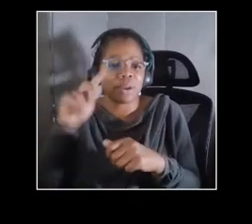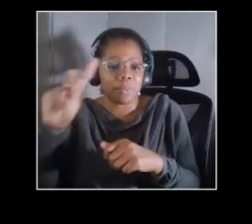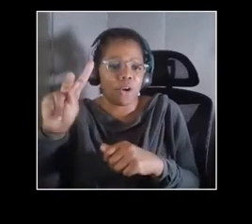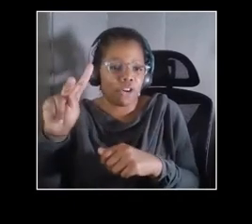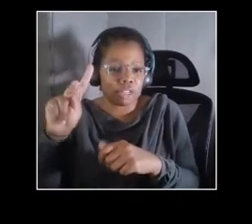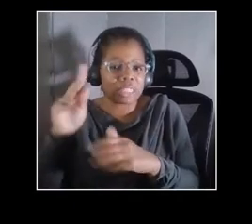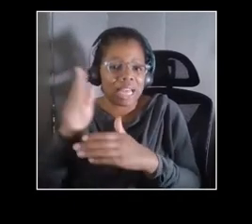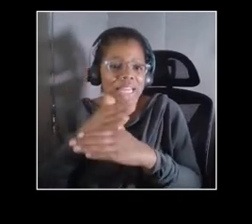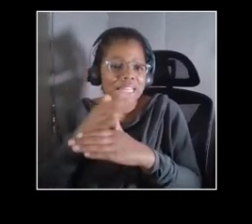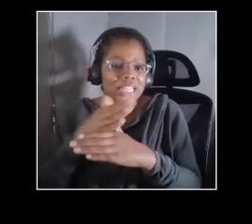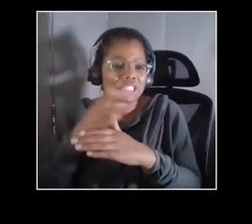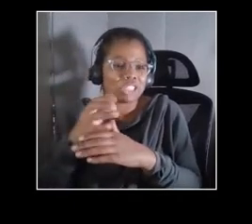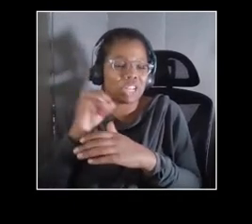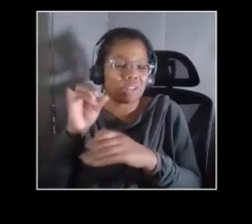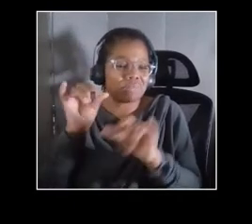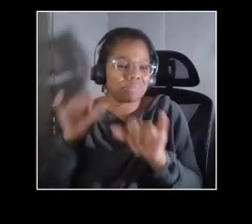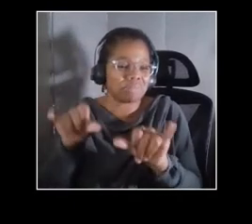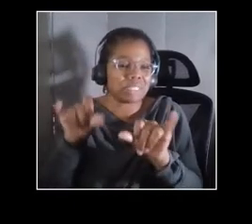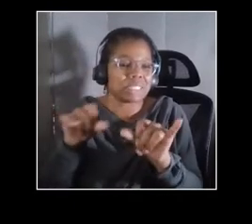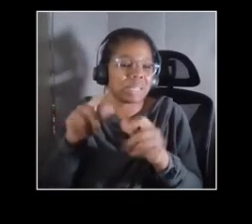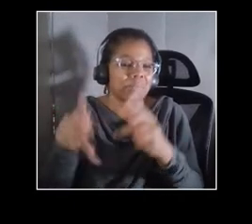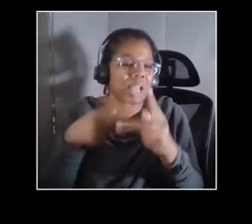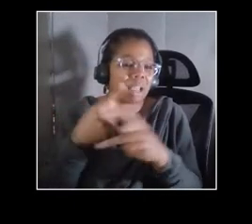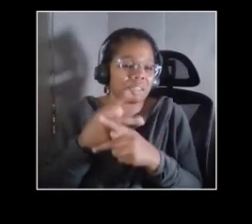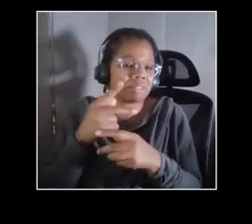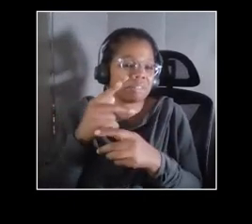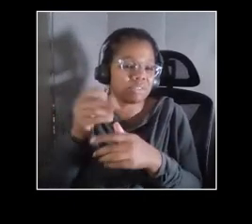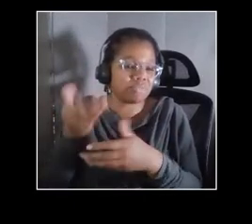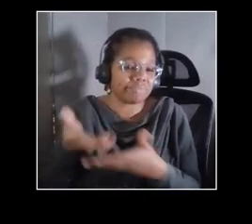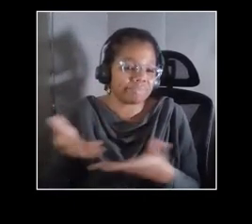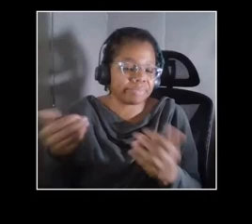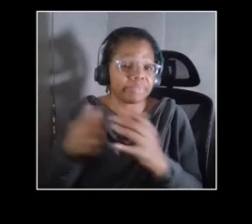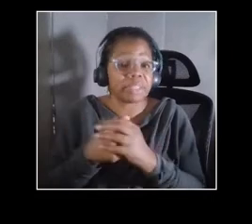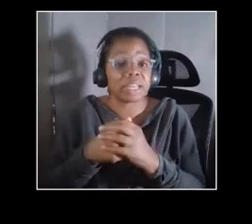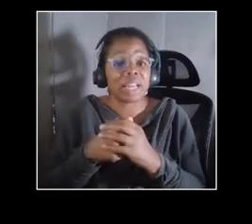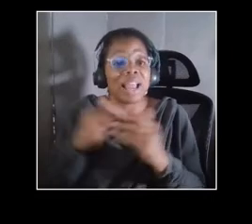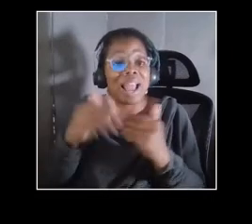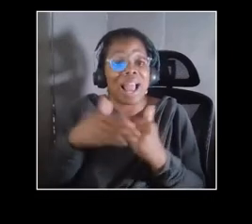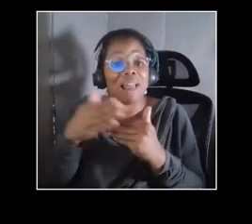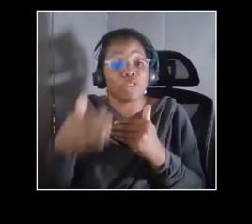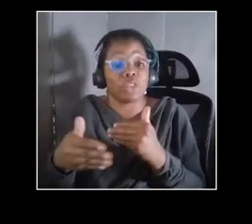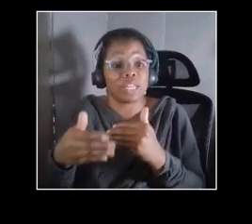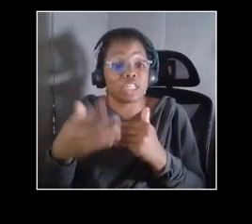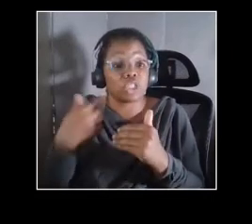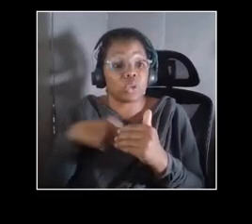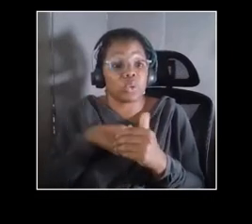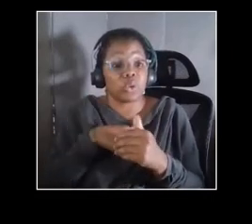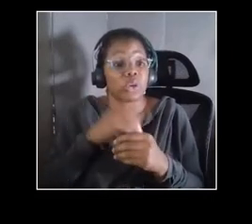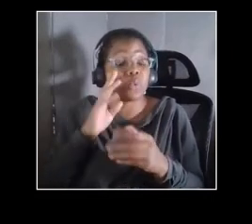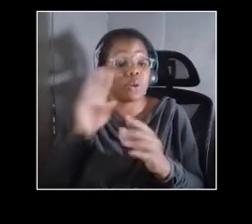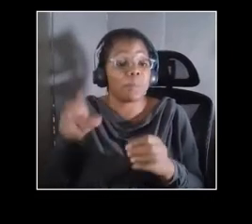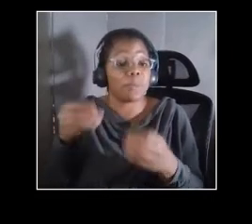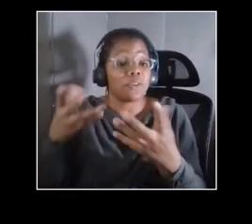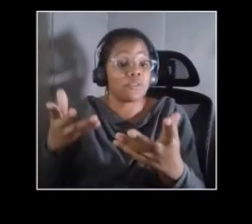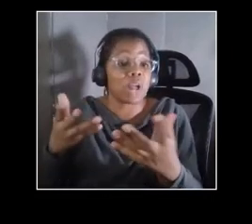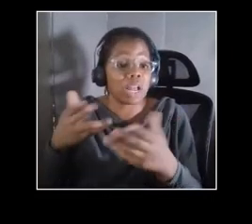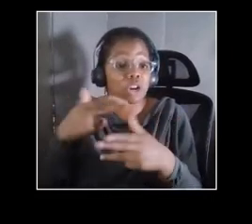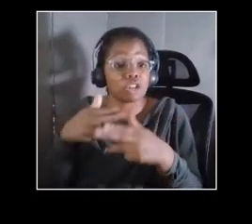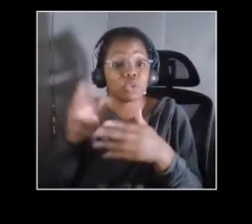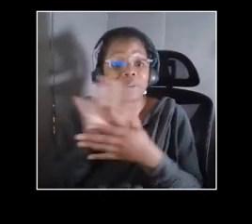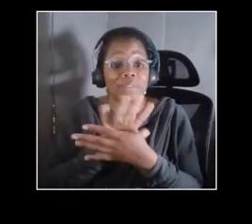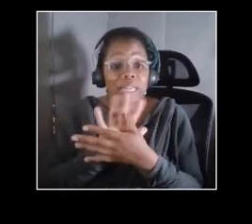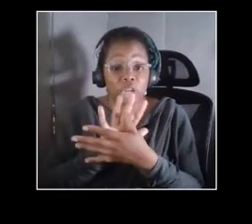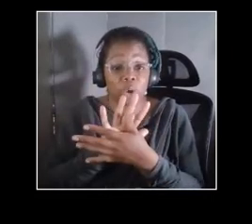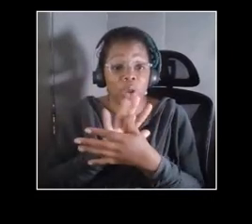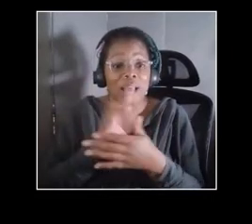same content and same feature. So after this, we're going to provide a little short video